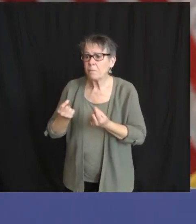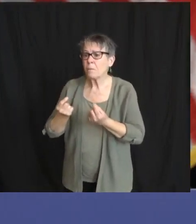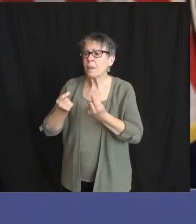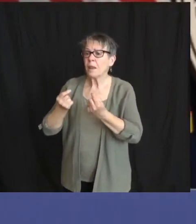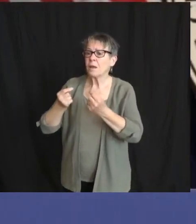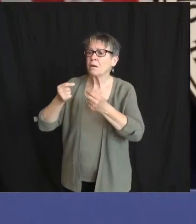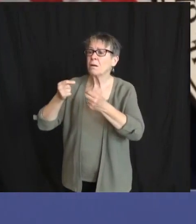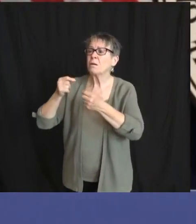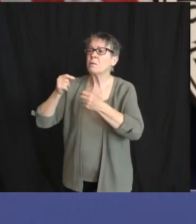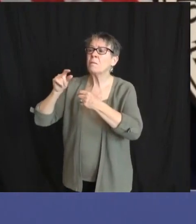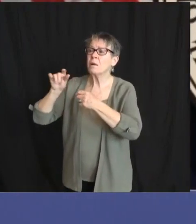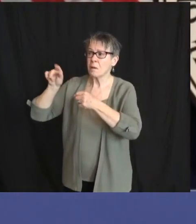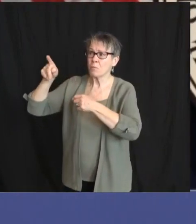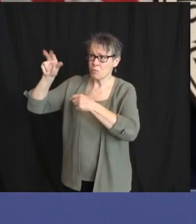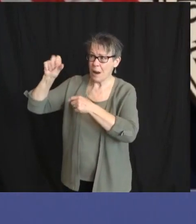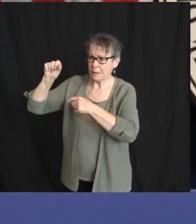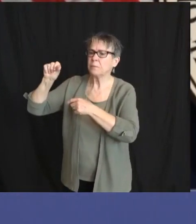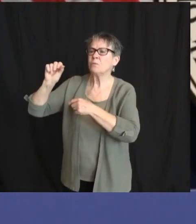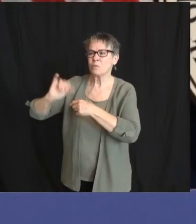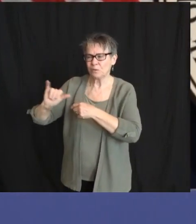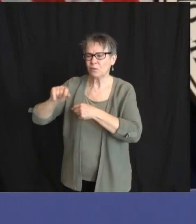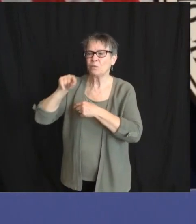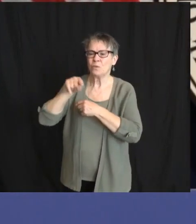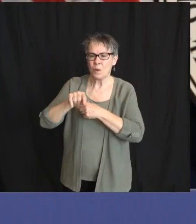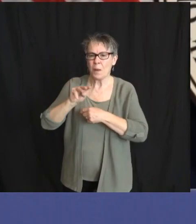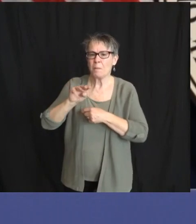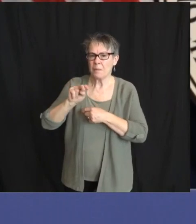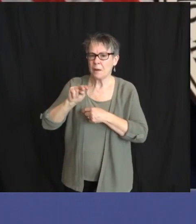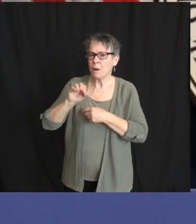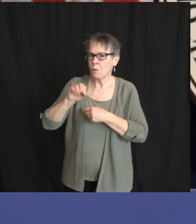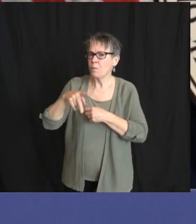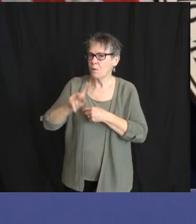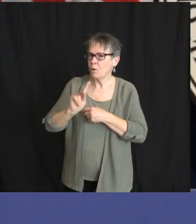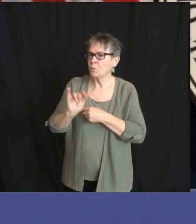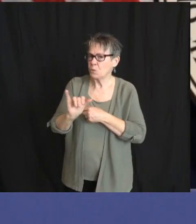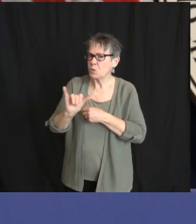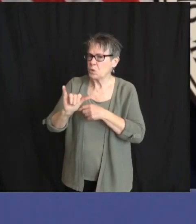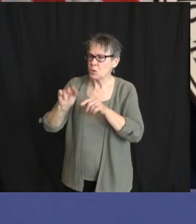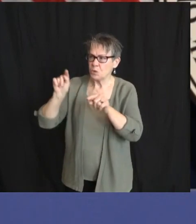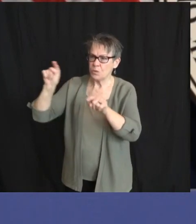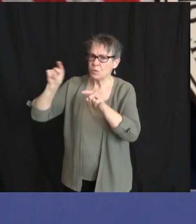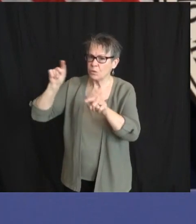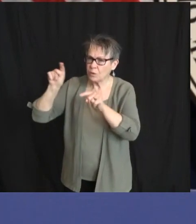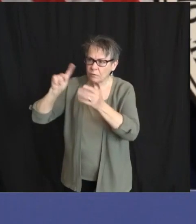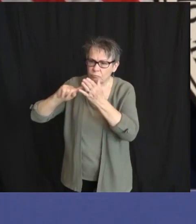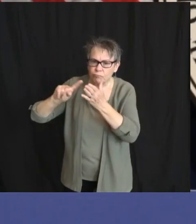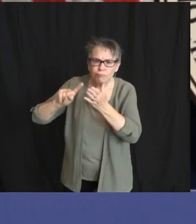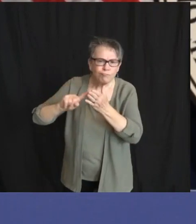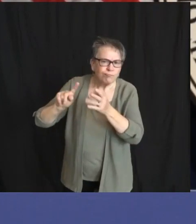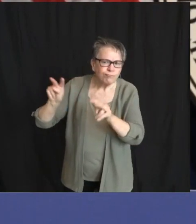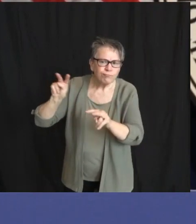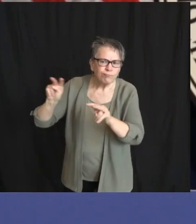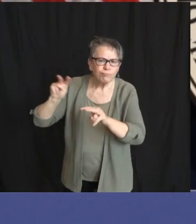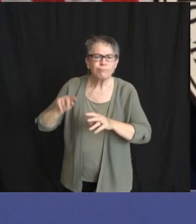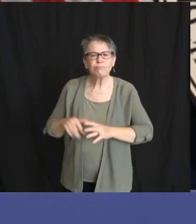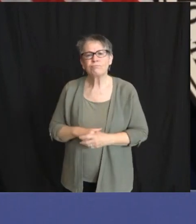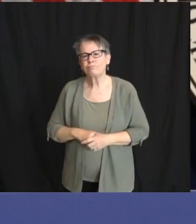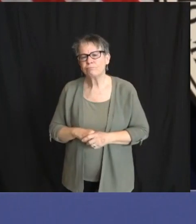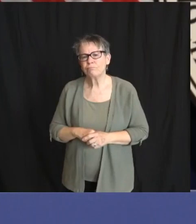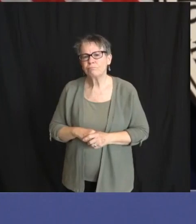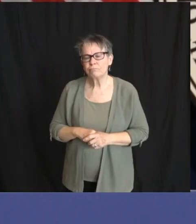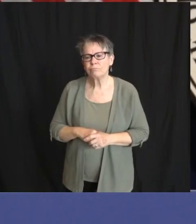Thank you, Judy. Thanks, Elise. Dustin, I think that's you back there, but I can't see you. There you go. I just have a couple, but I also have one from a